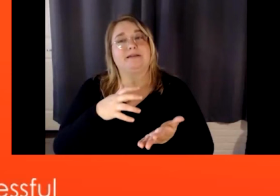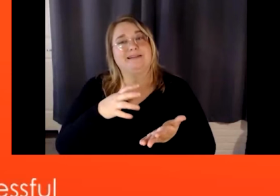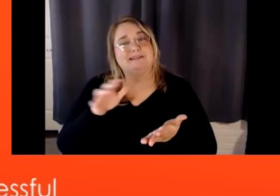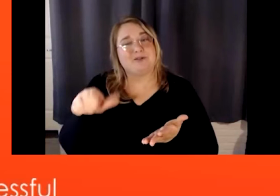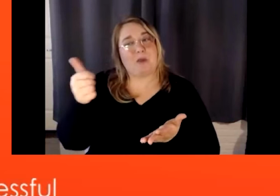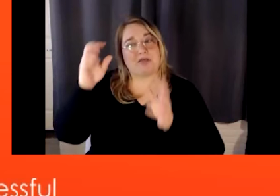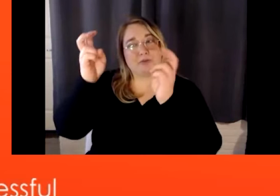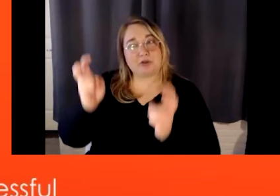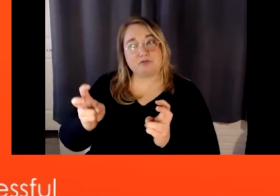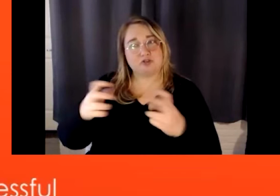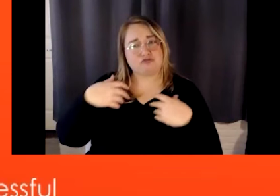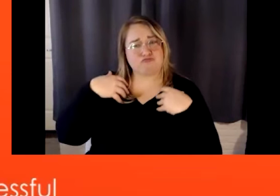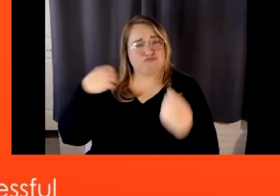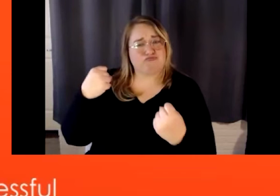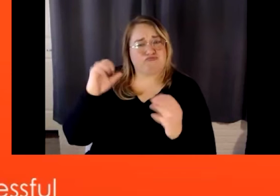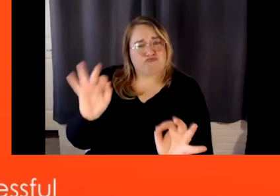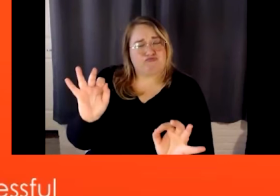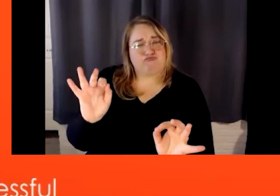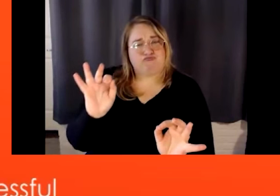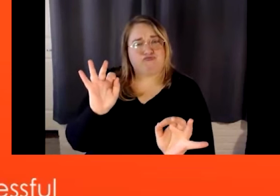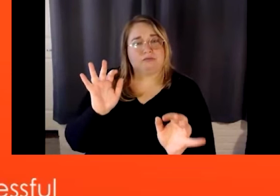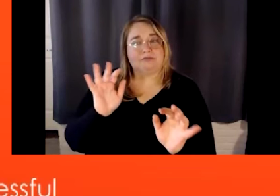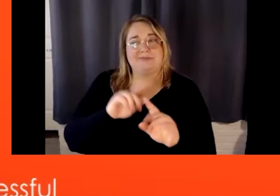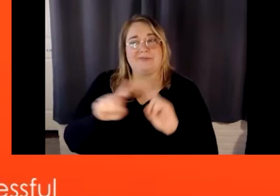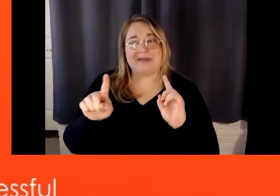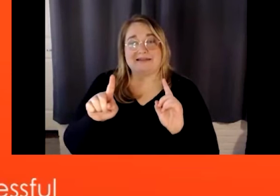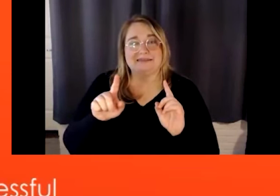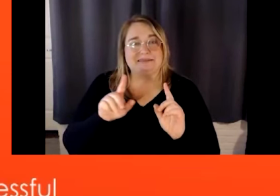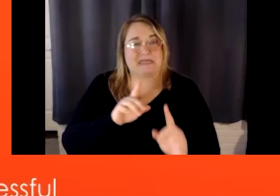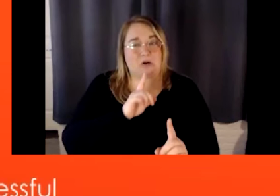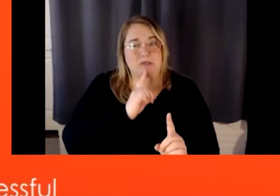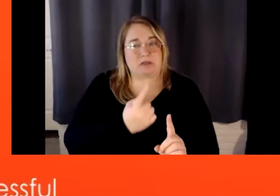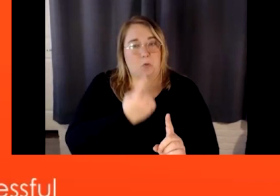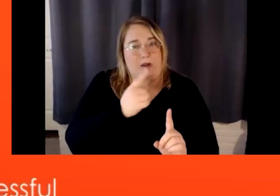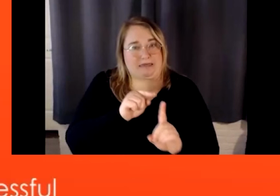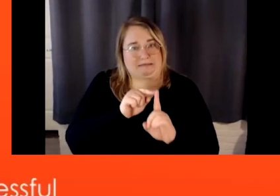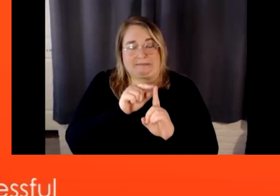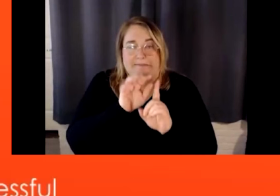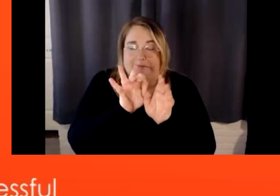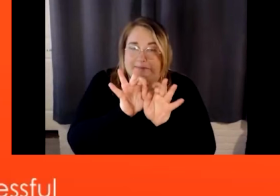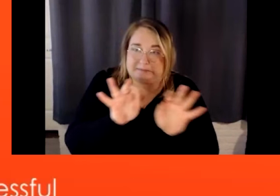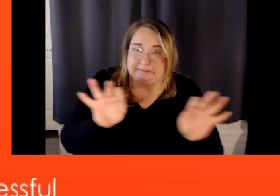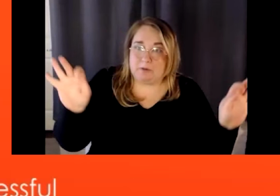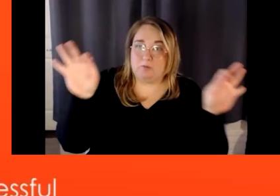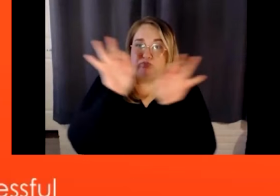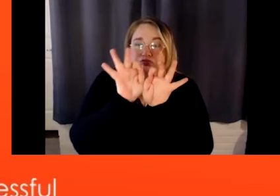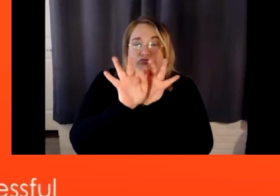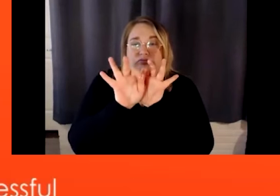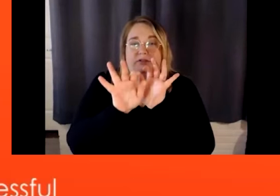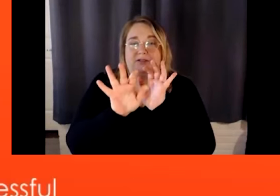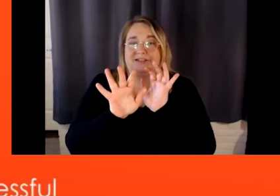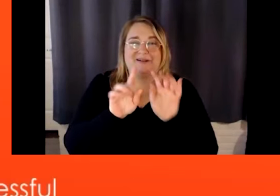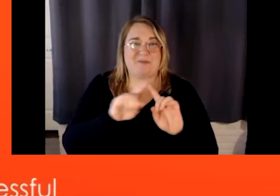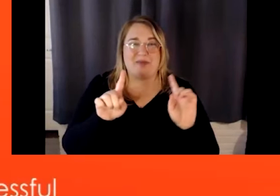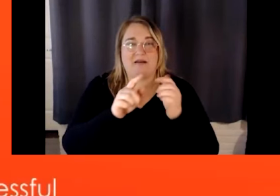But where it counted the most, they fell short. And now they're having trouble functioning